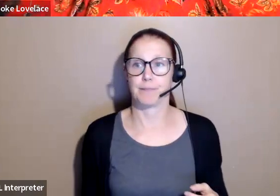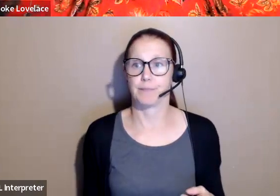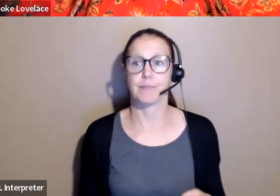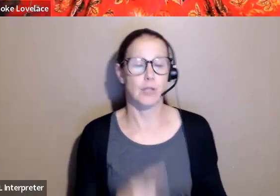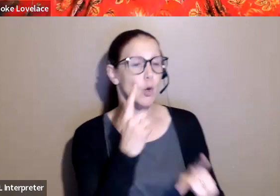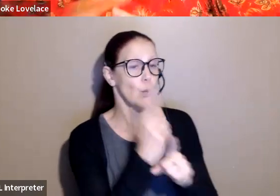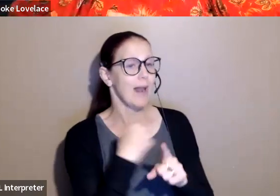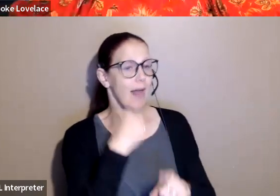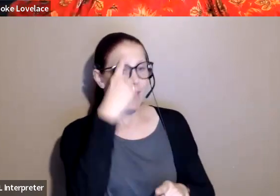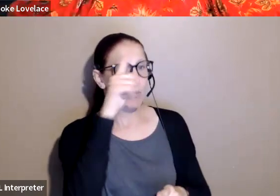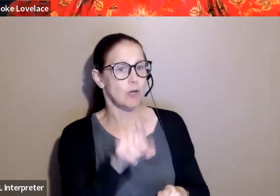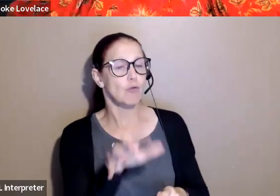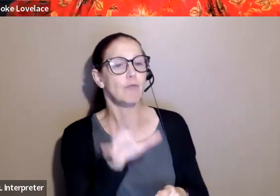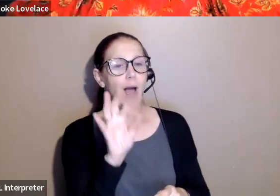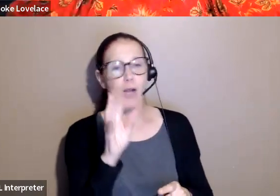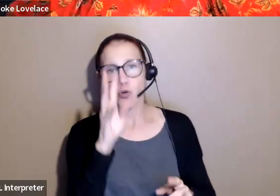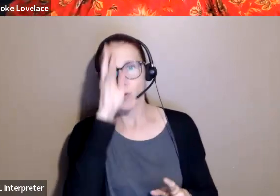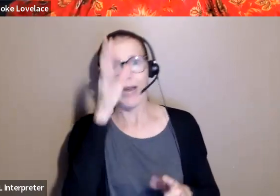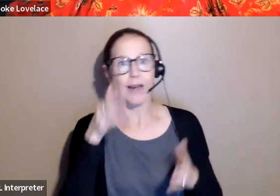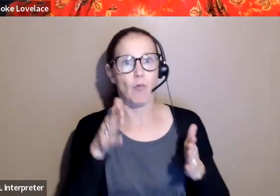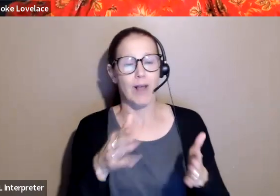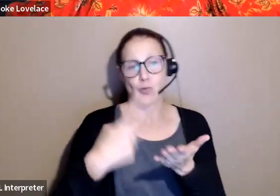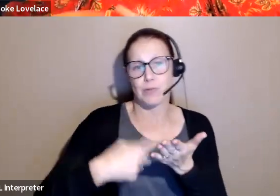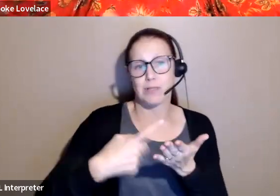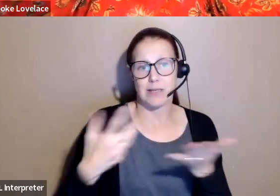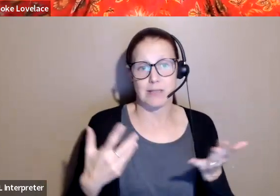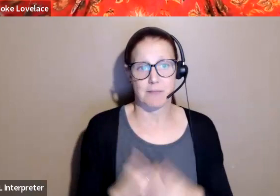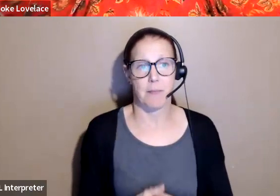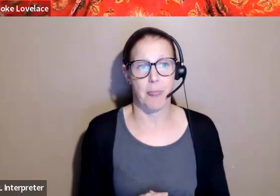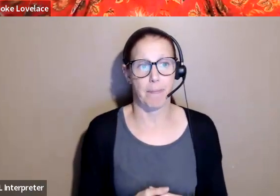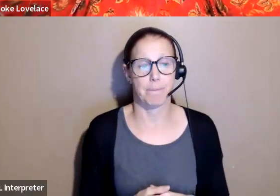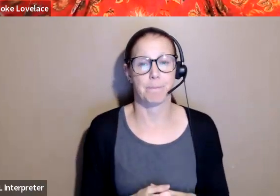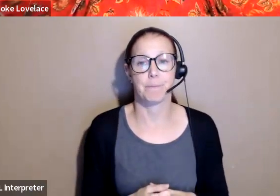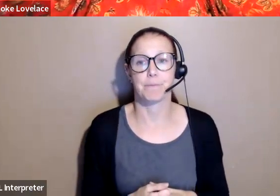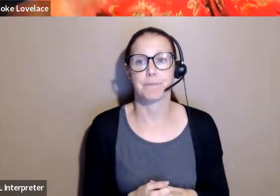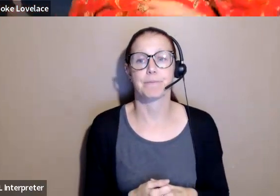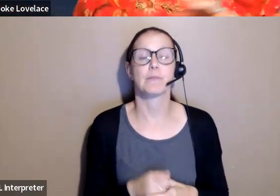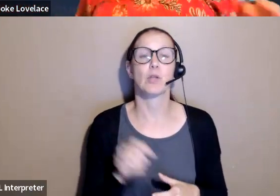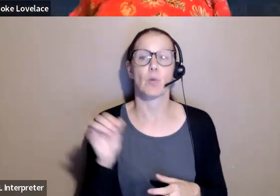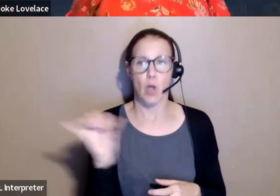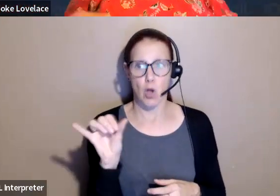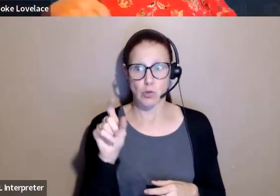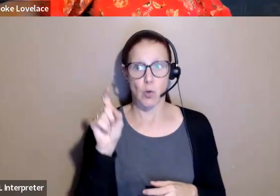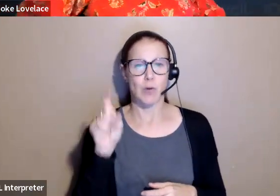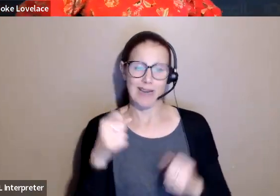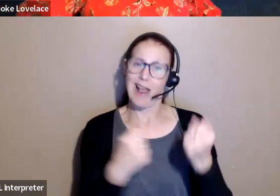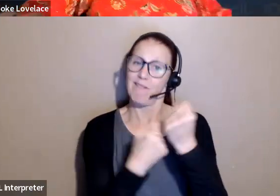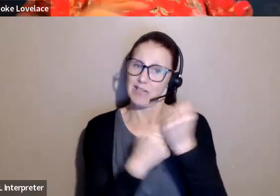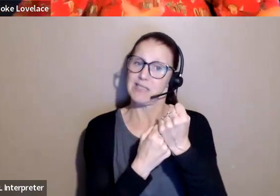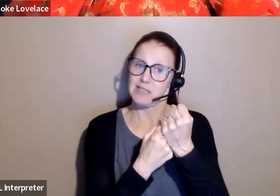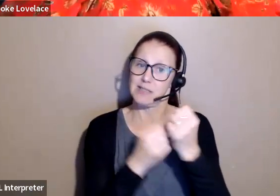Right. And I think we need to find creative ways of talking about it. And we need advocates